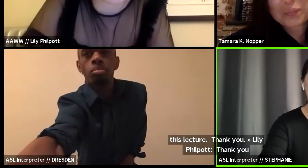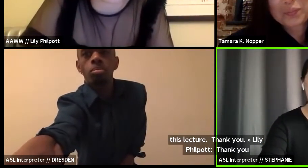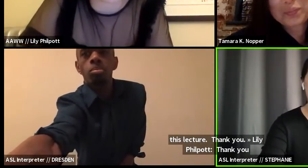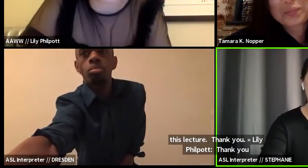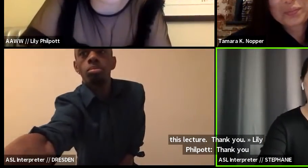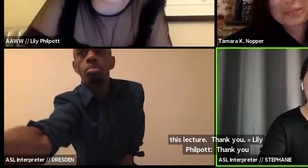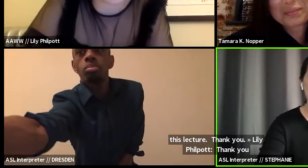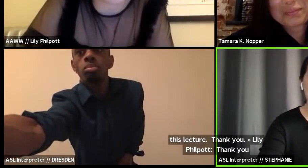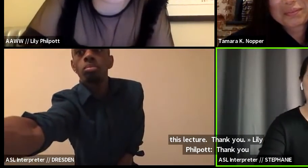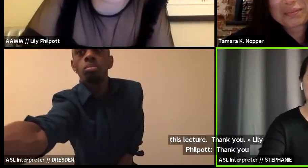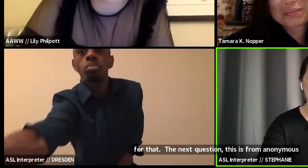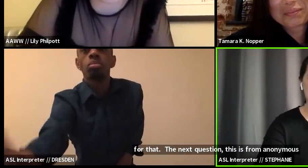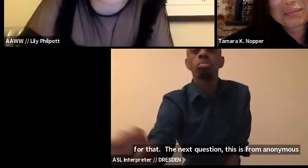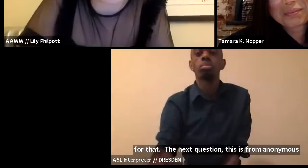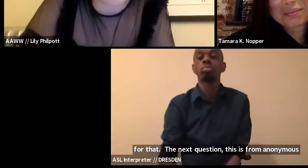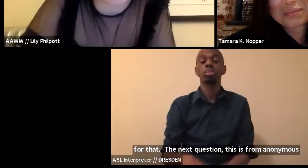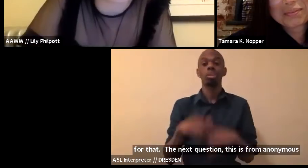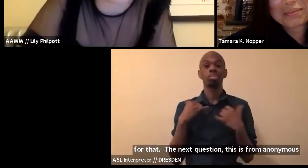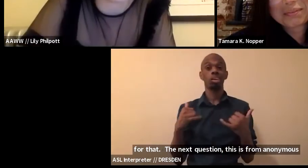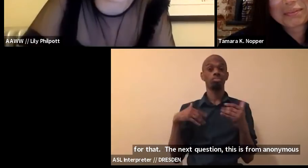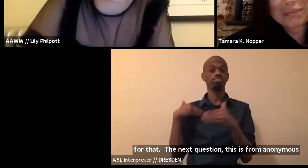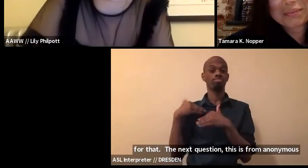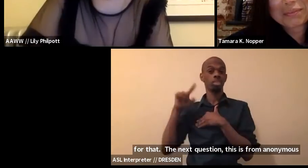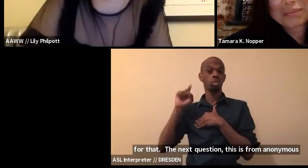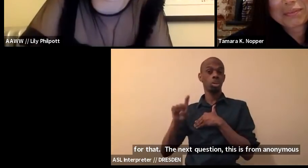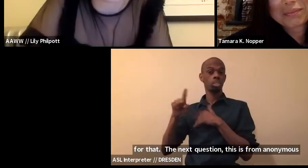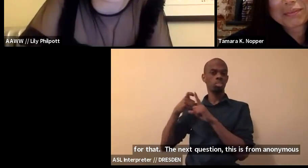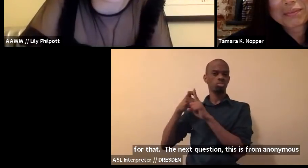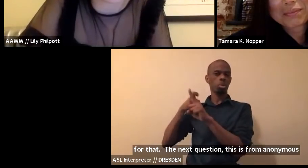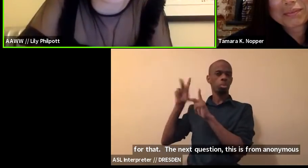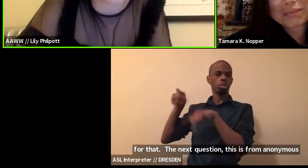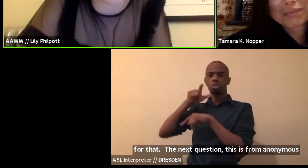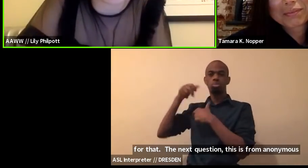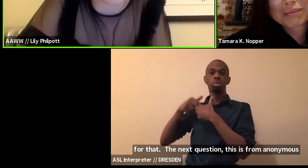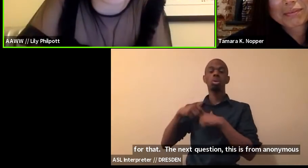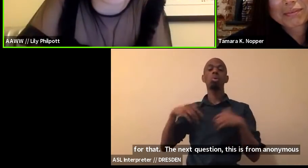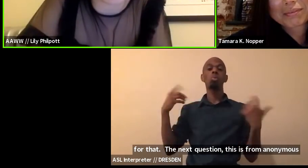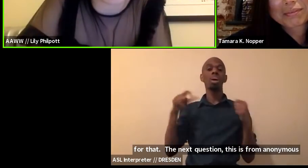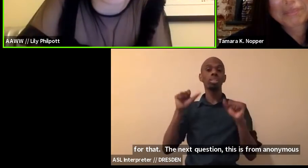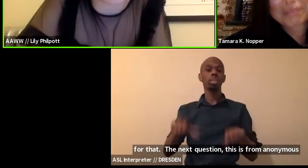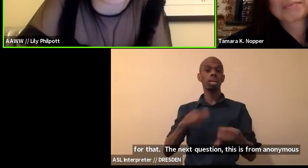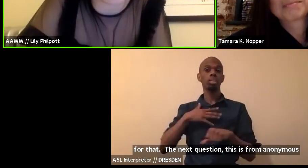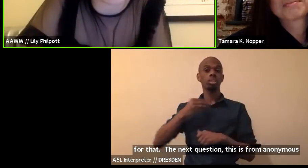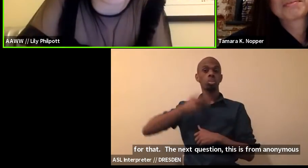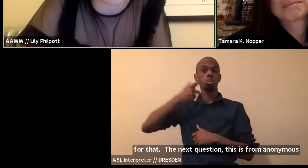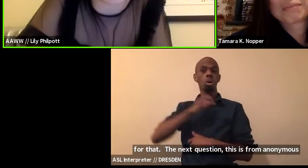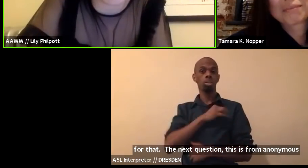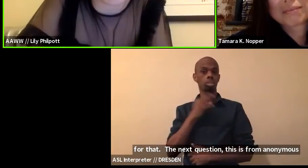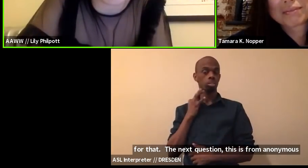attendee, says, what can the primarily white staffed, often corporate sponsored media